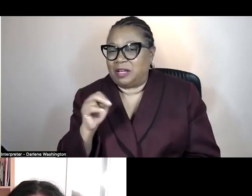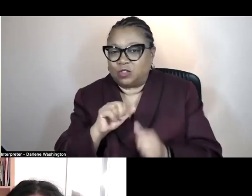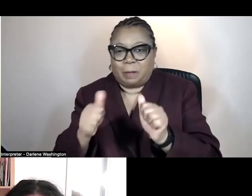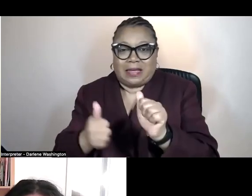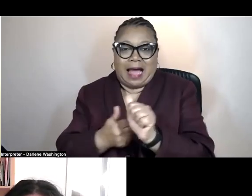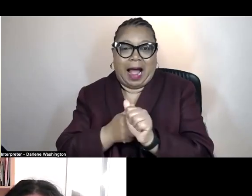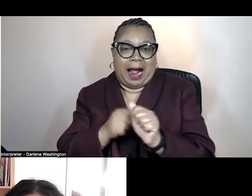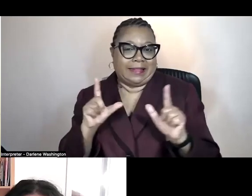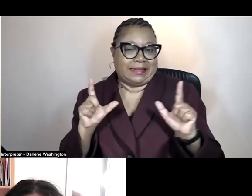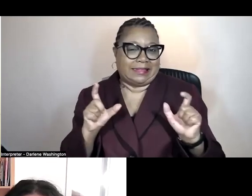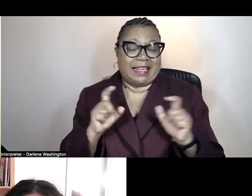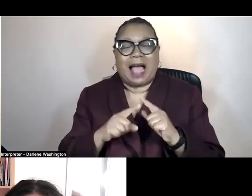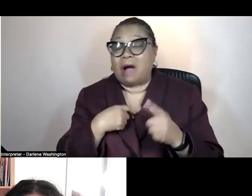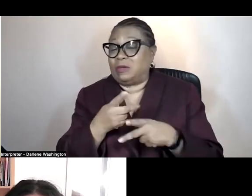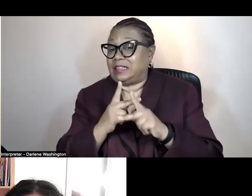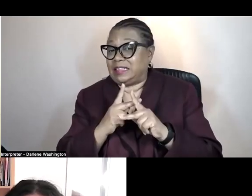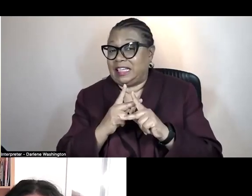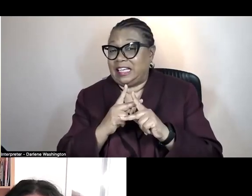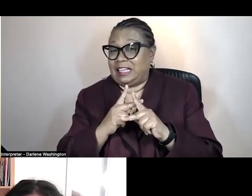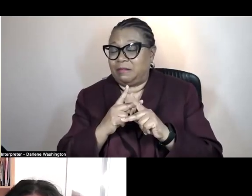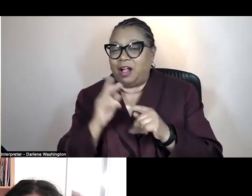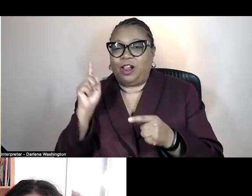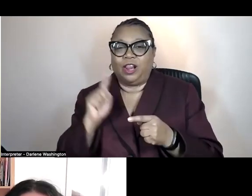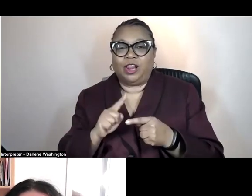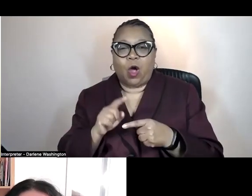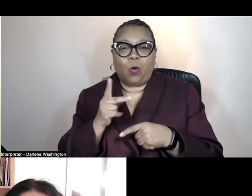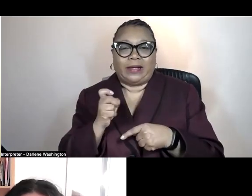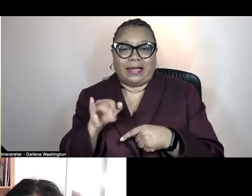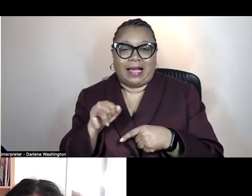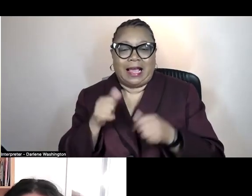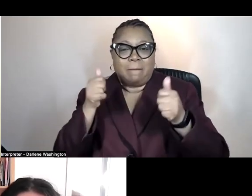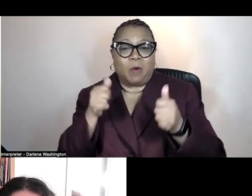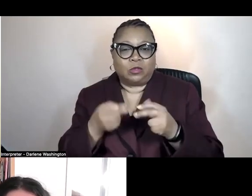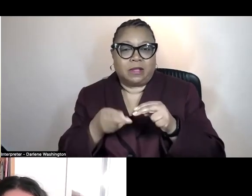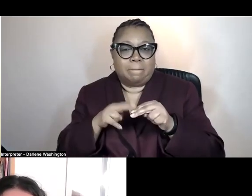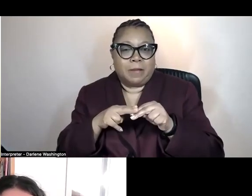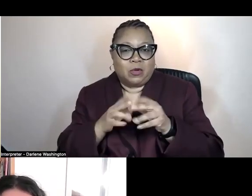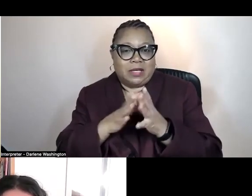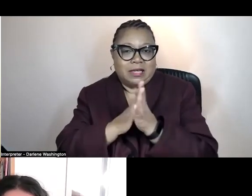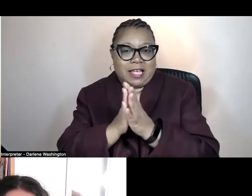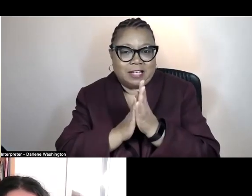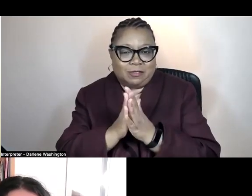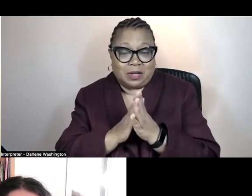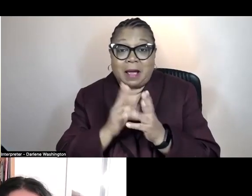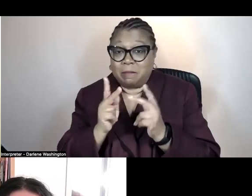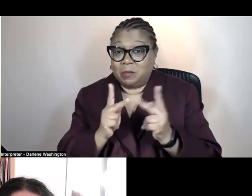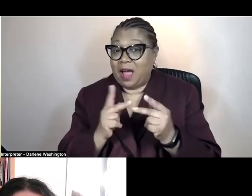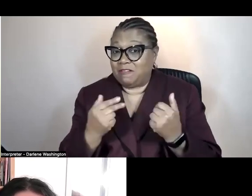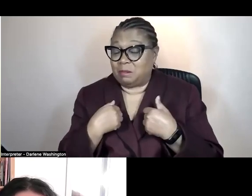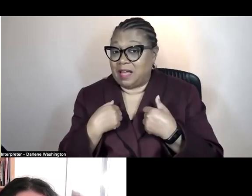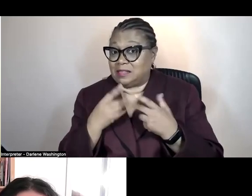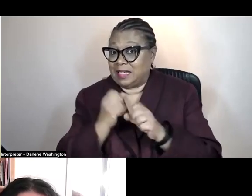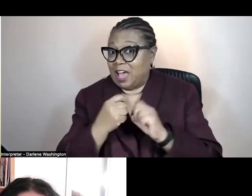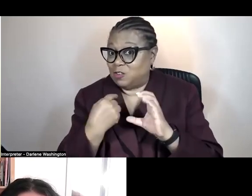behind the scenes. And I would just keep posting that and building interest and making sure people have a place, to get